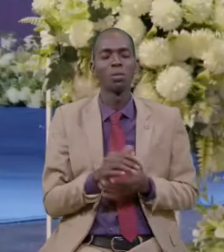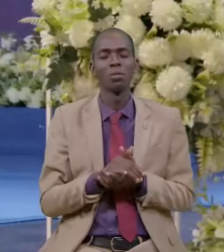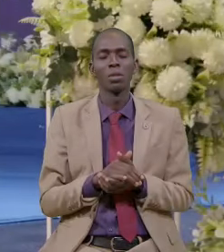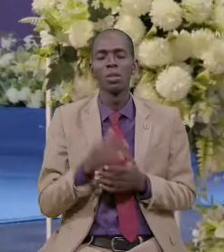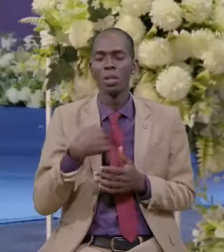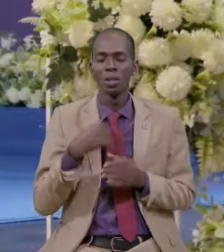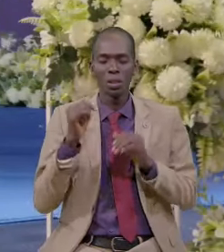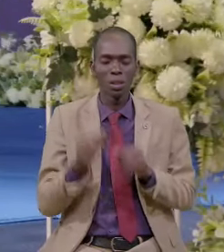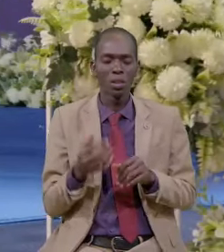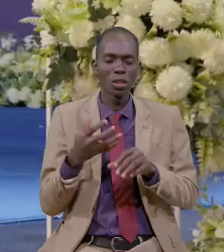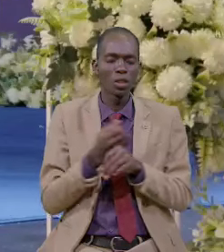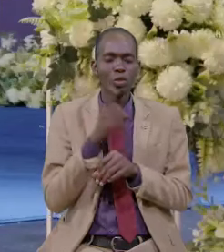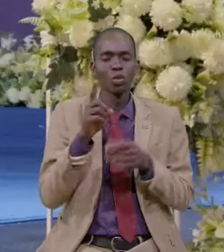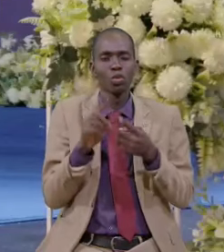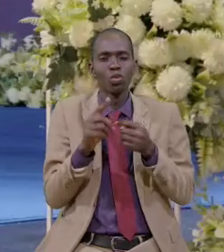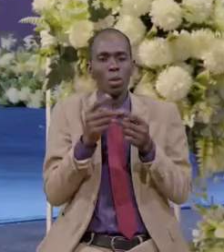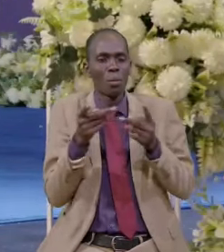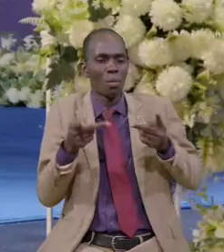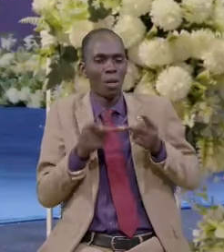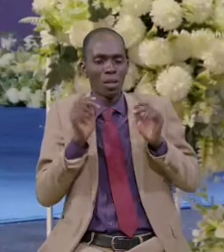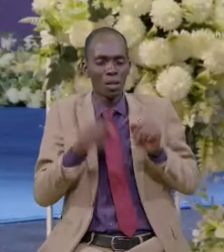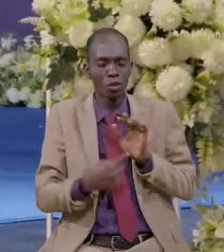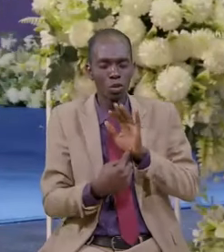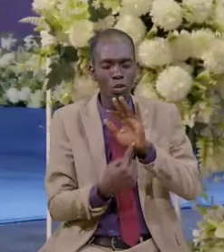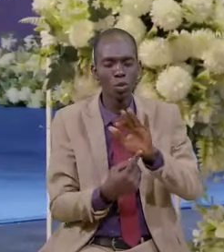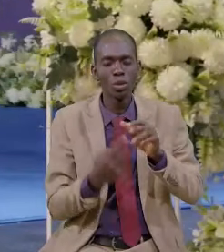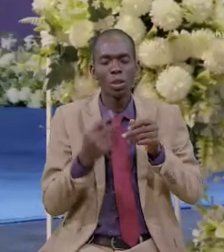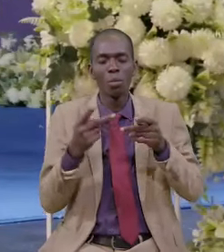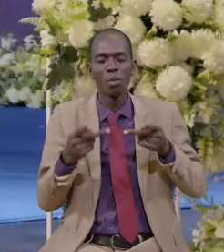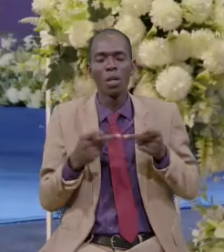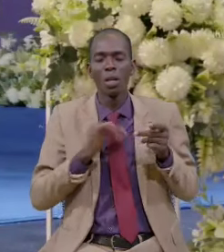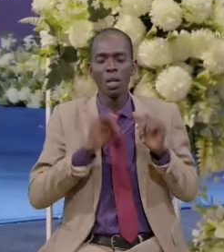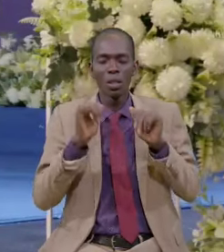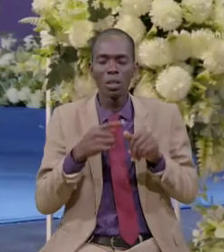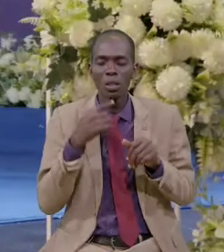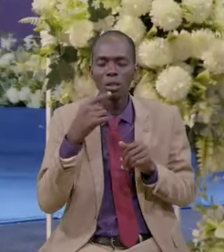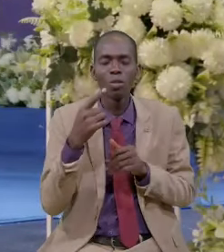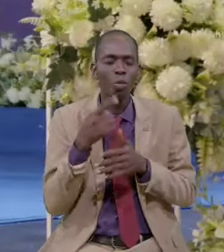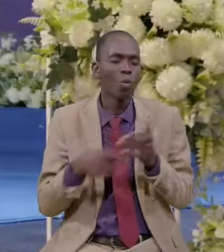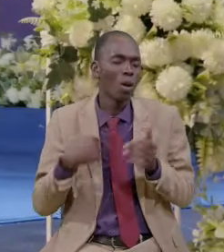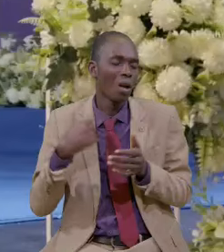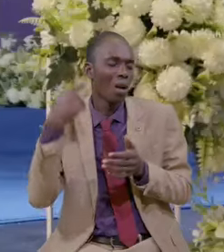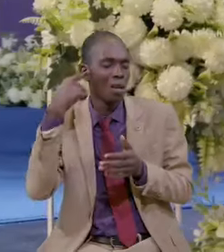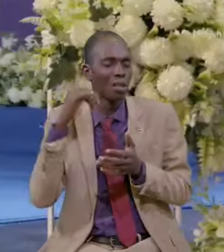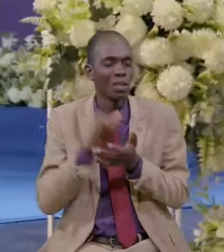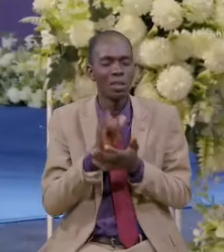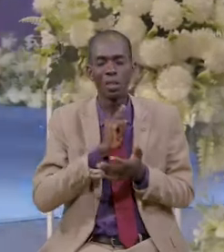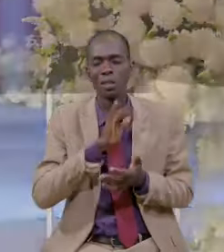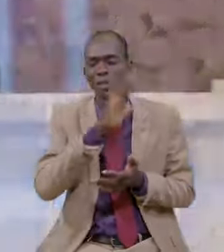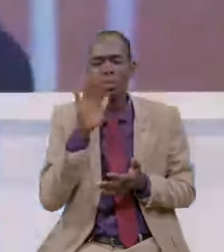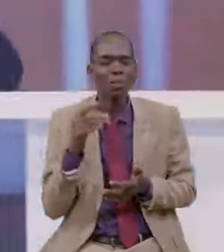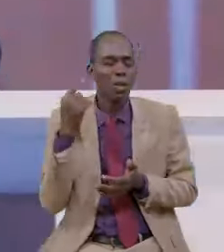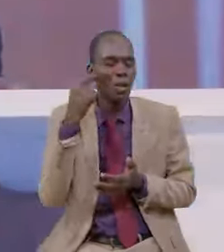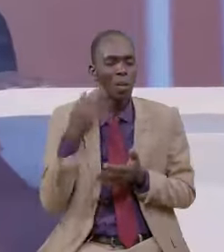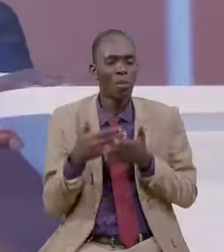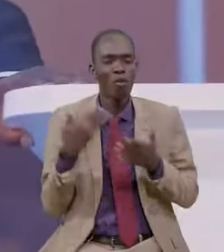the place. I can show you the place. And I can tell you what I heard that I never had before. And I can tell you as